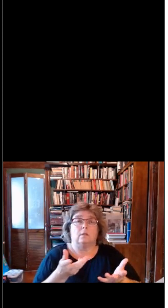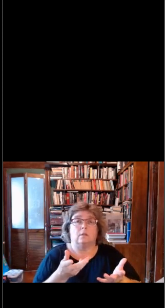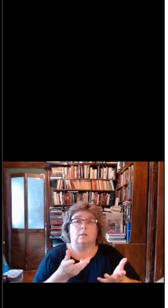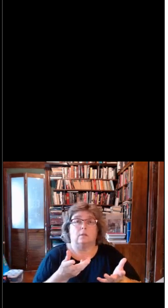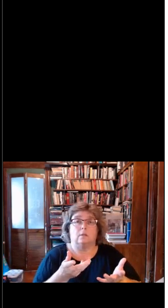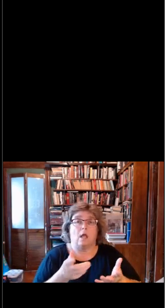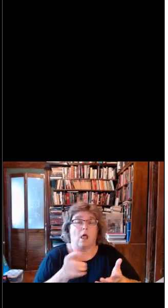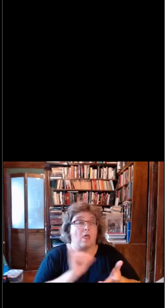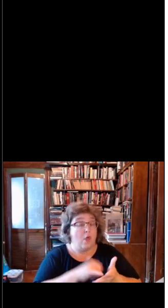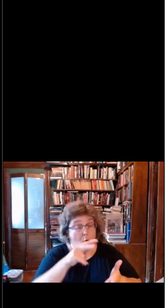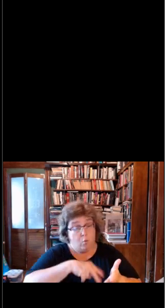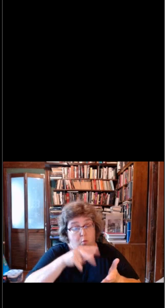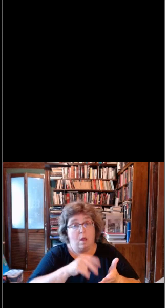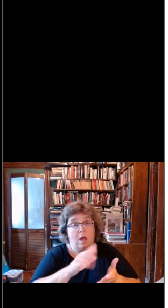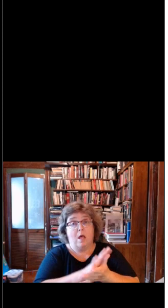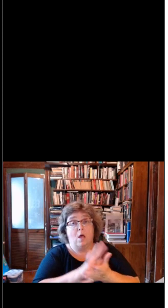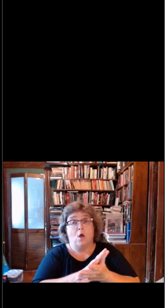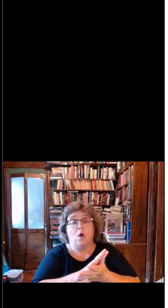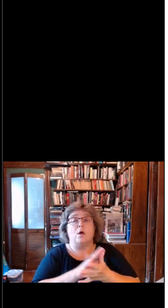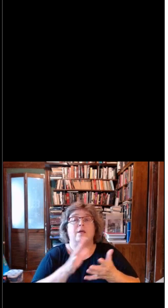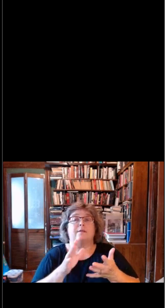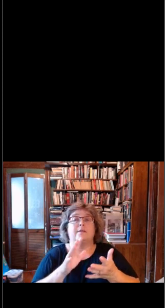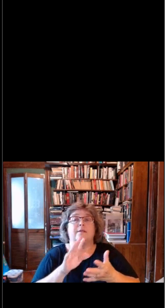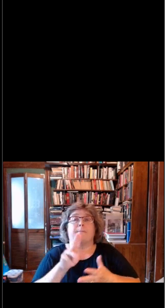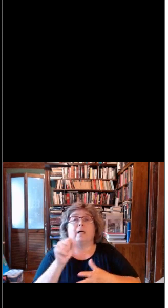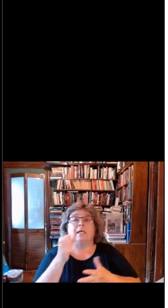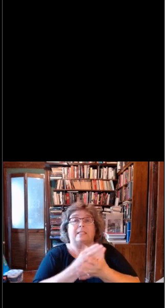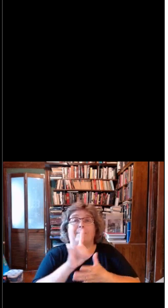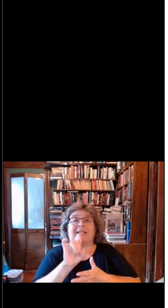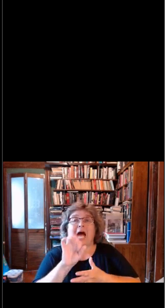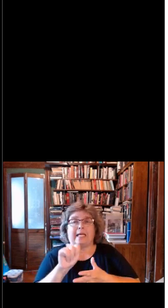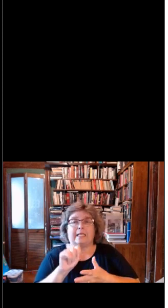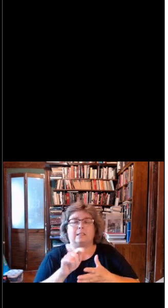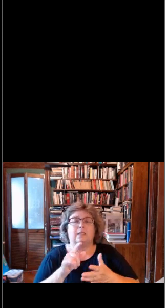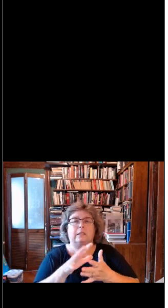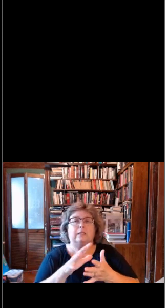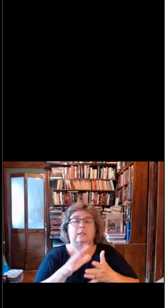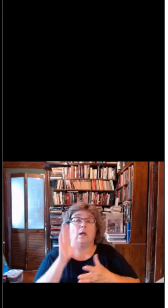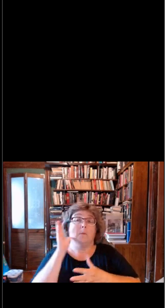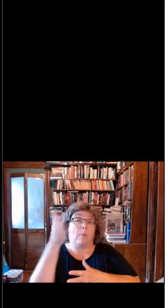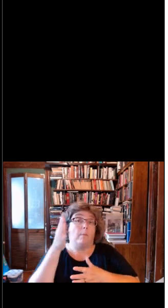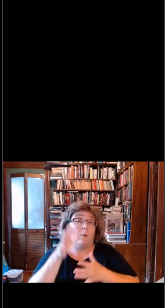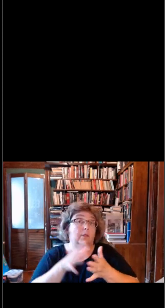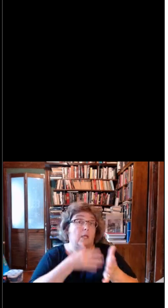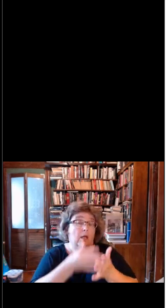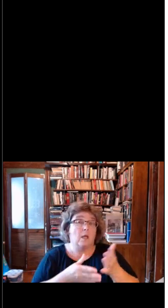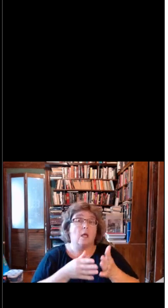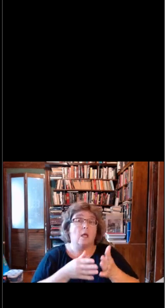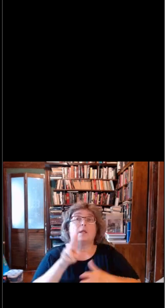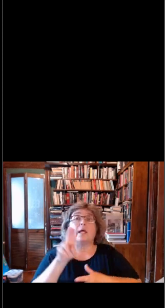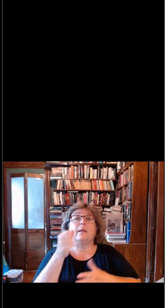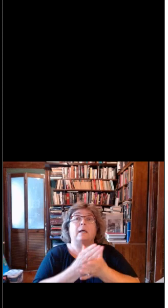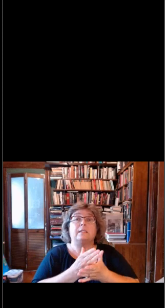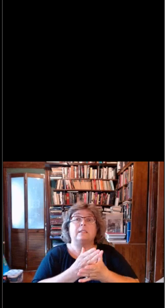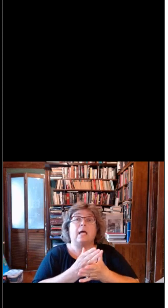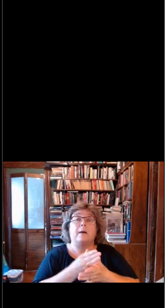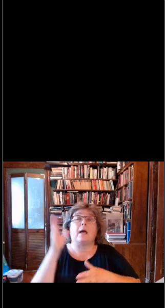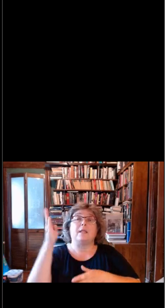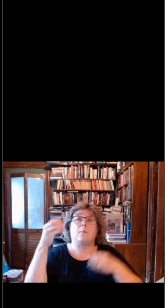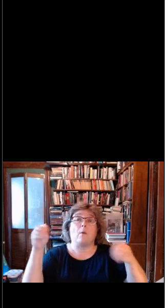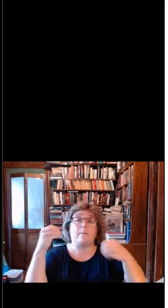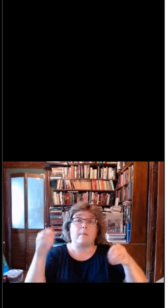I was looking at for the bus stop diet, but it looked to me like the bus stop in front of the Broadway Market was being